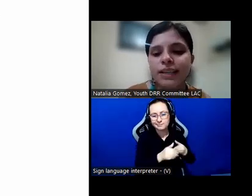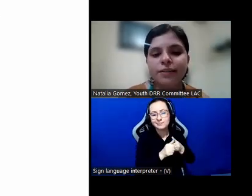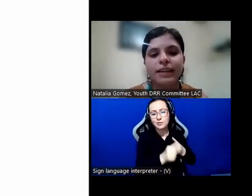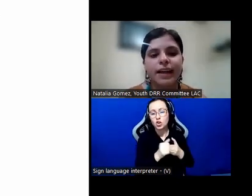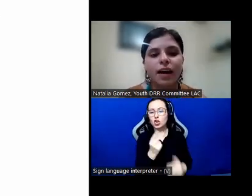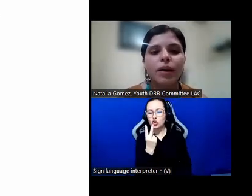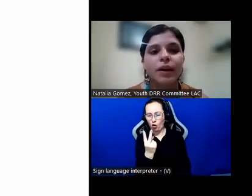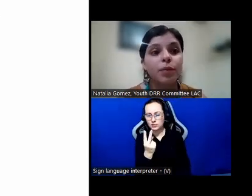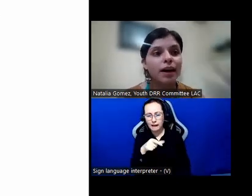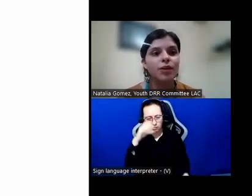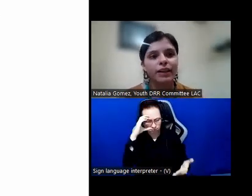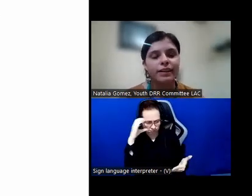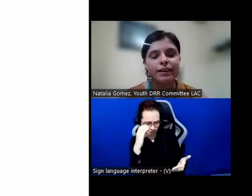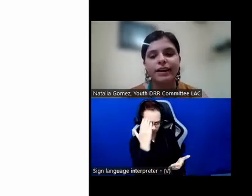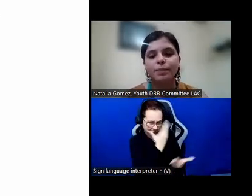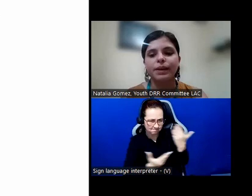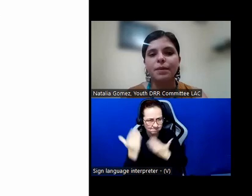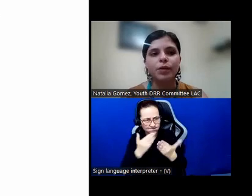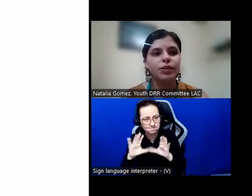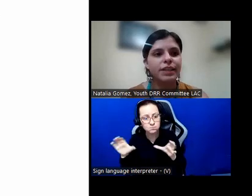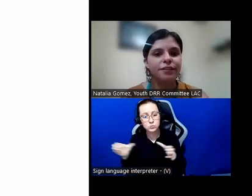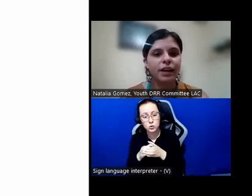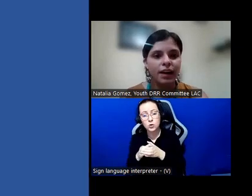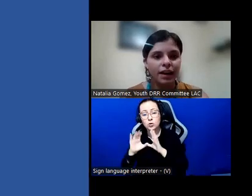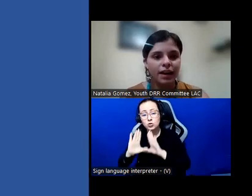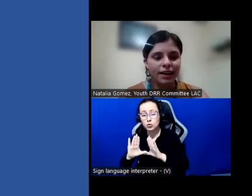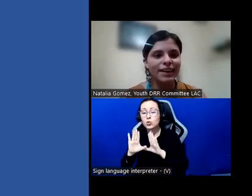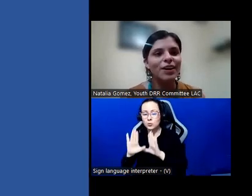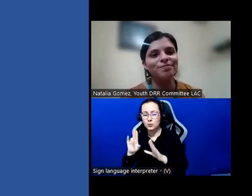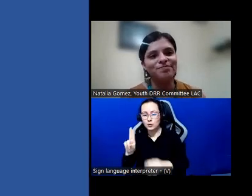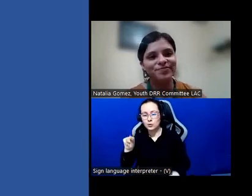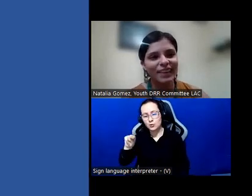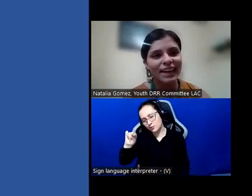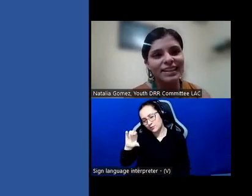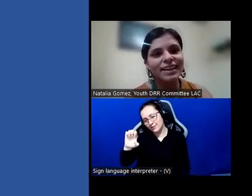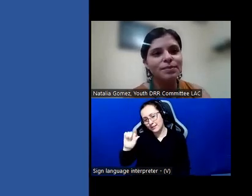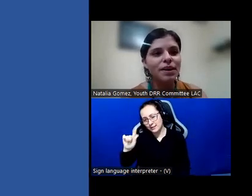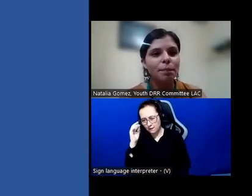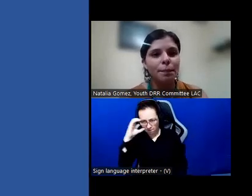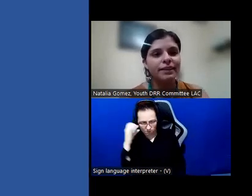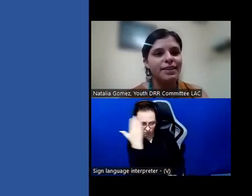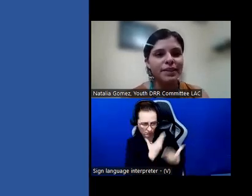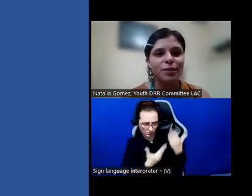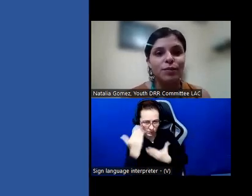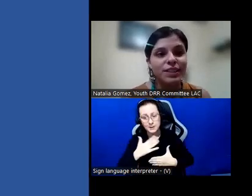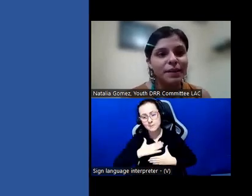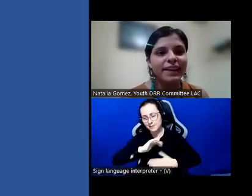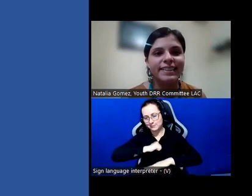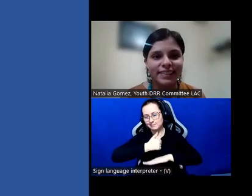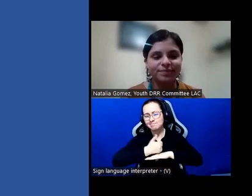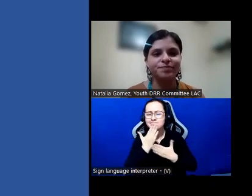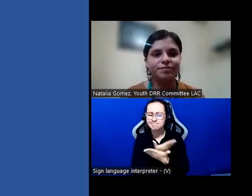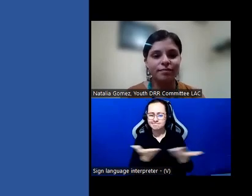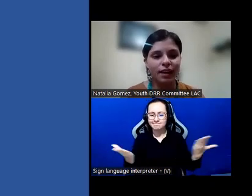Here there are some resources. These are some studies that were done with UNICEF, and this is